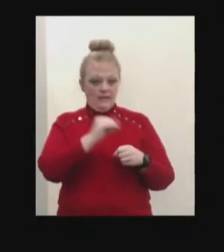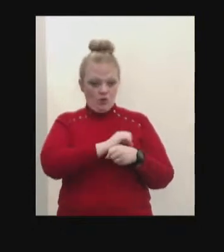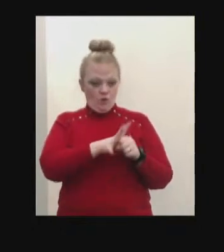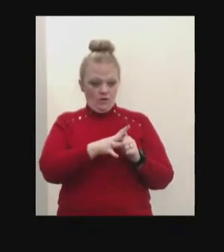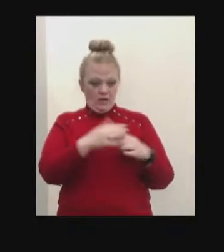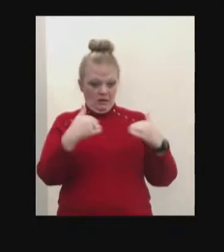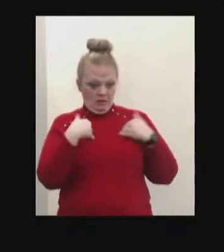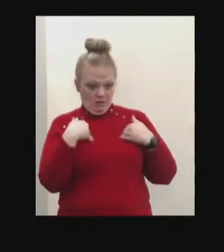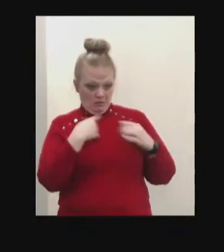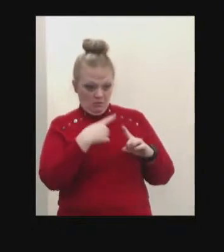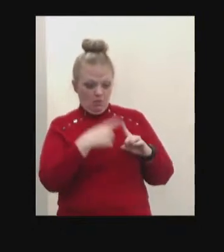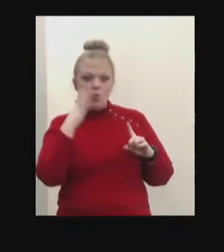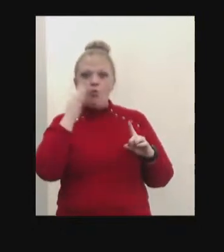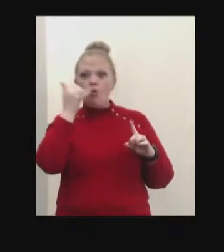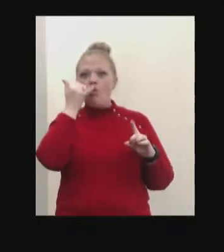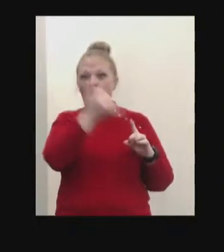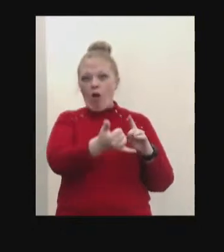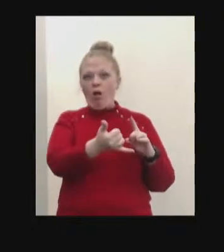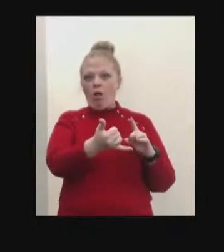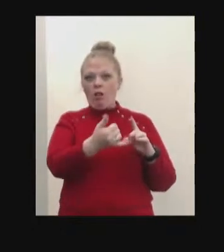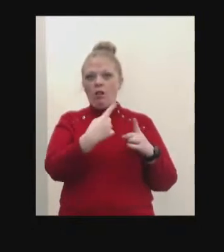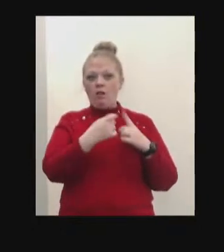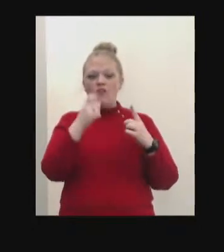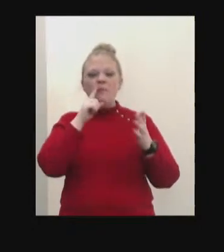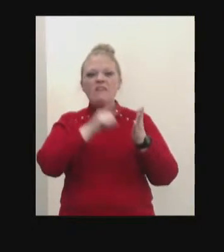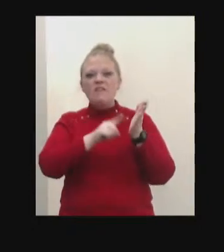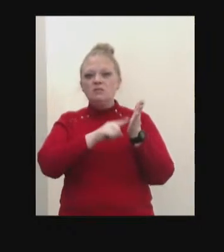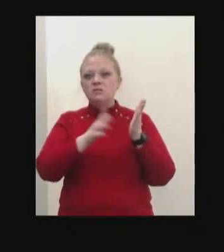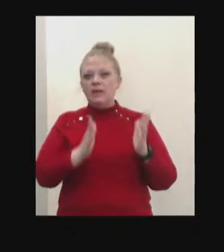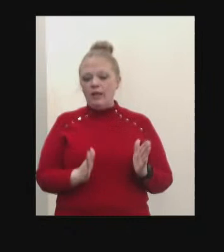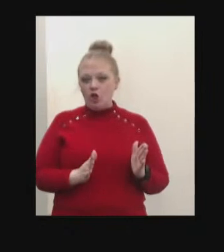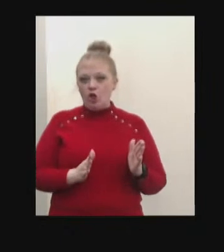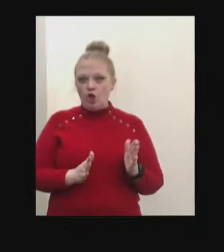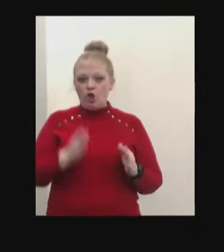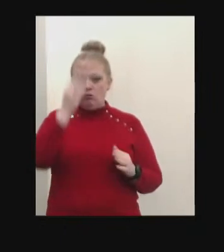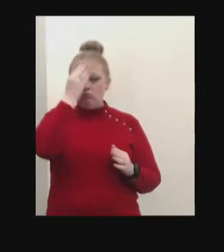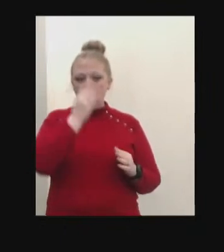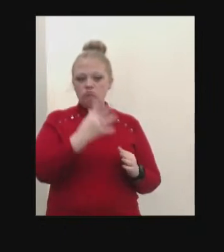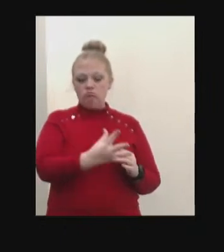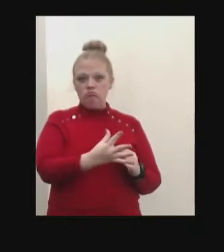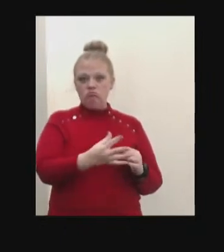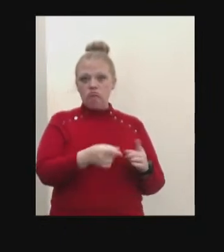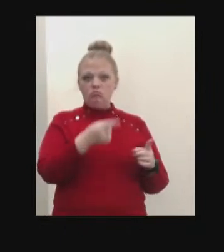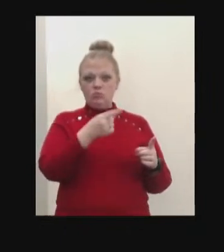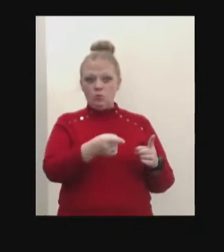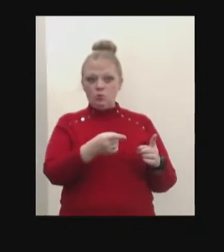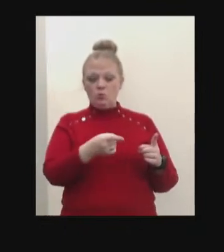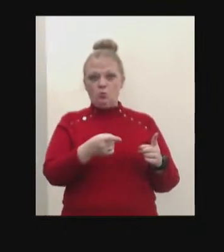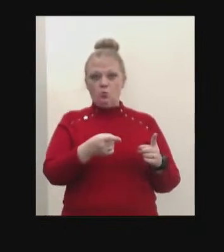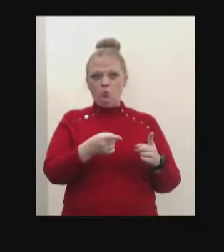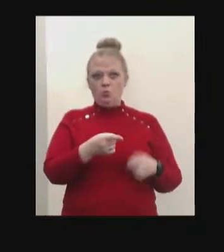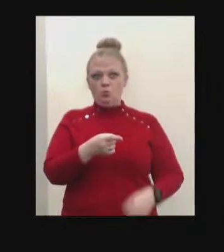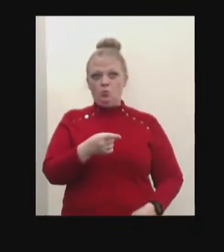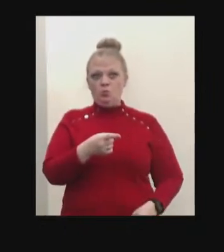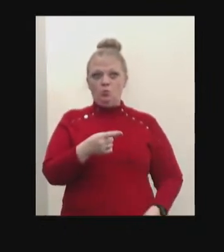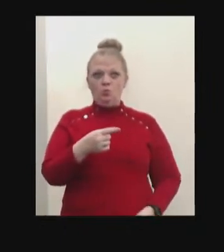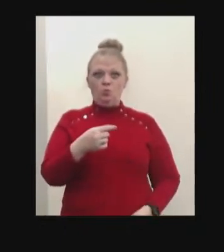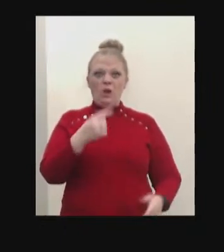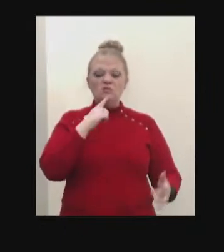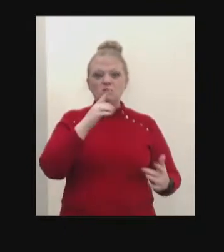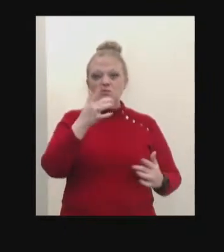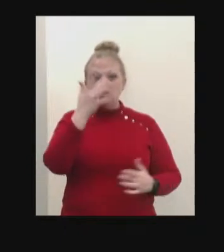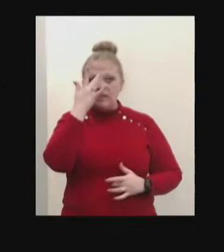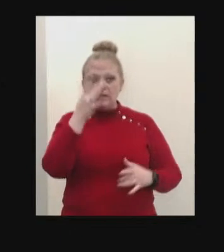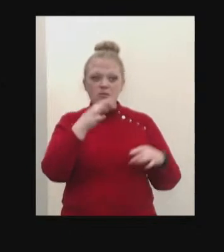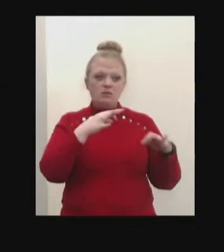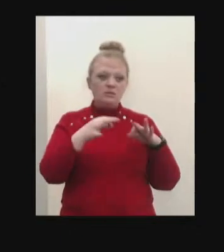get a call from our case investigators. They'll let you know that you've been infected, explain to you how to